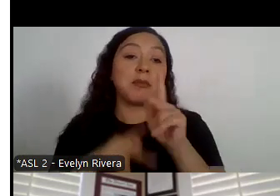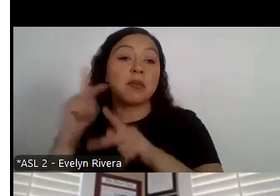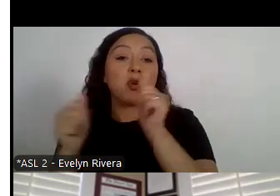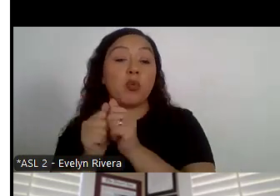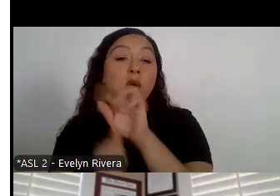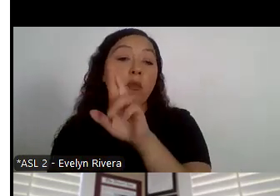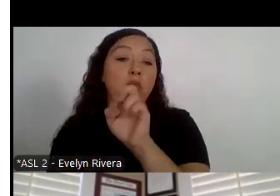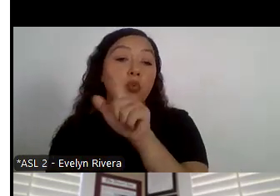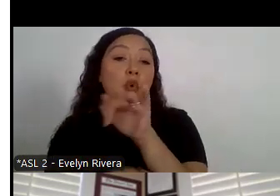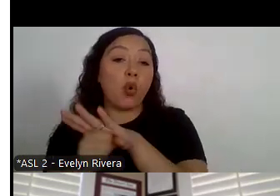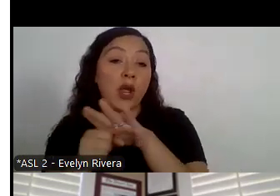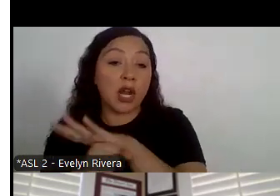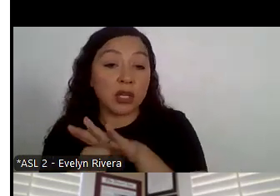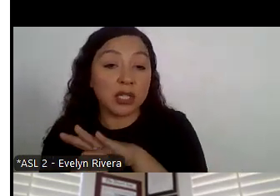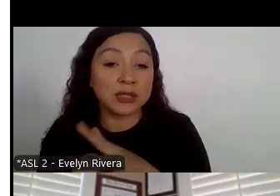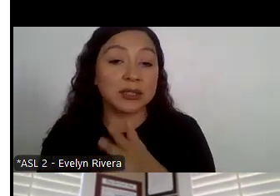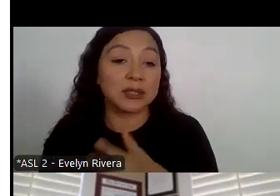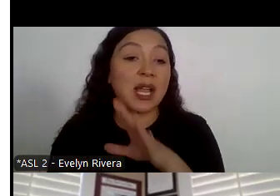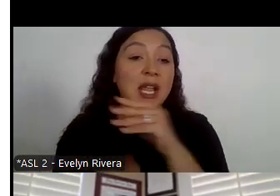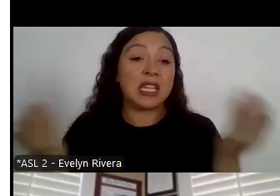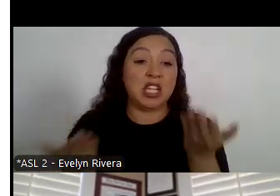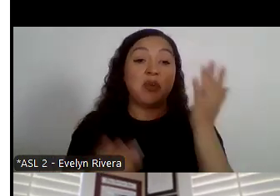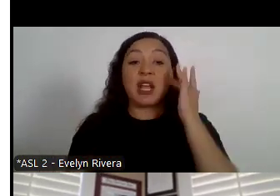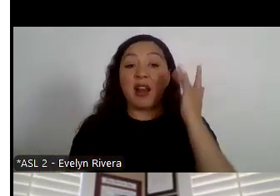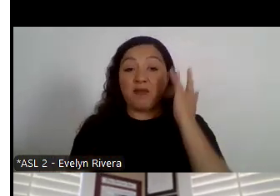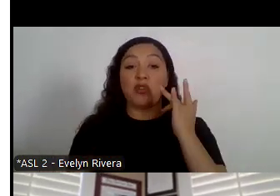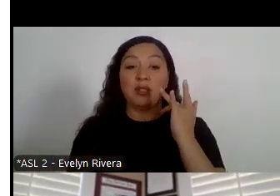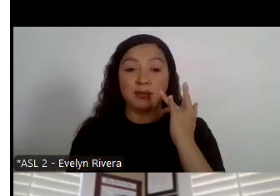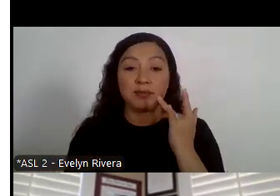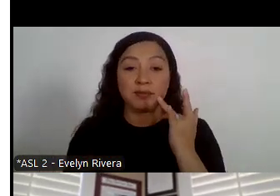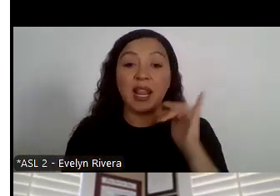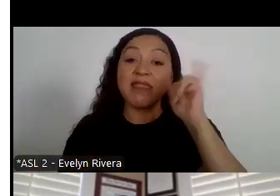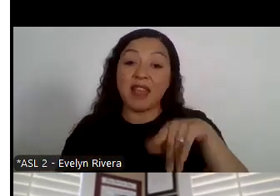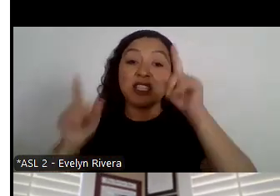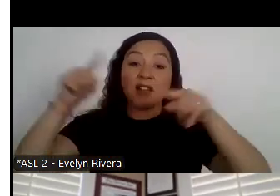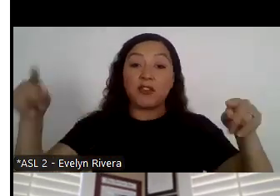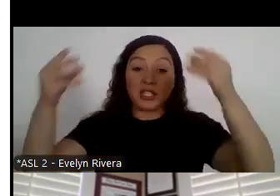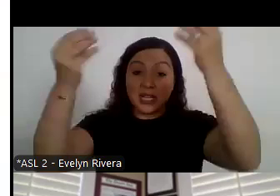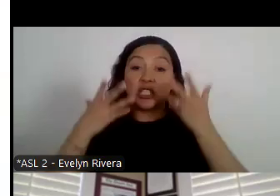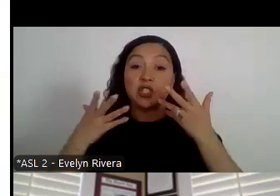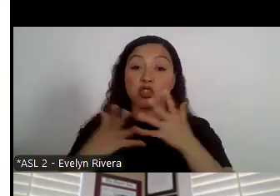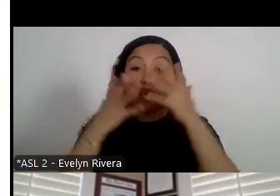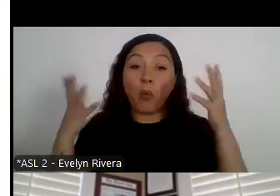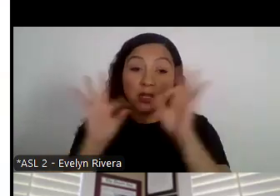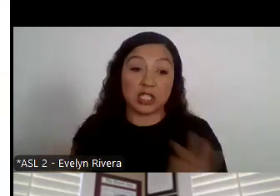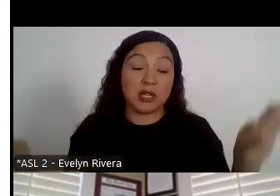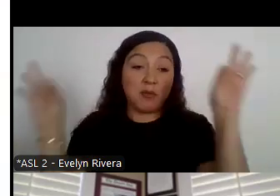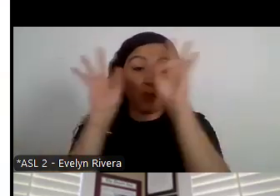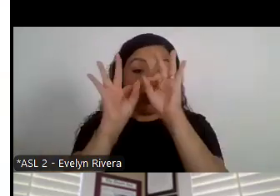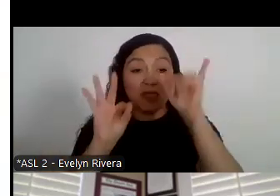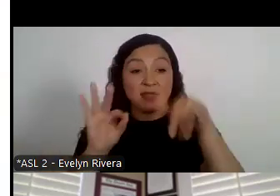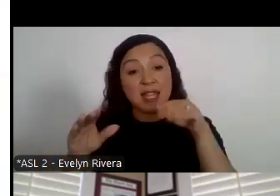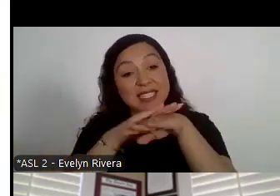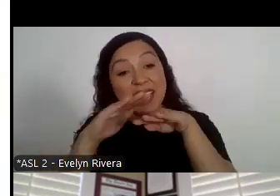was California. And that diversity tells us something important. These access challenges are not isolated. They